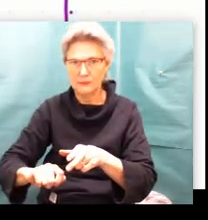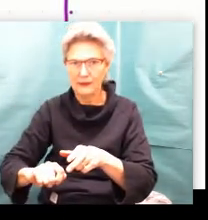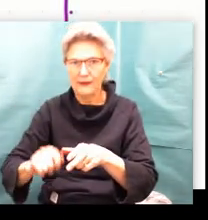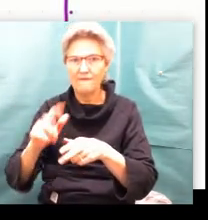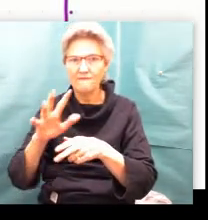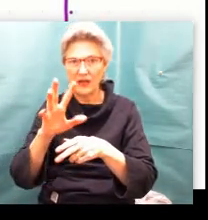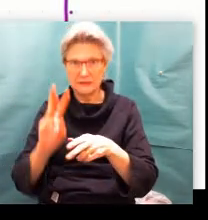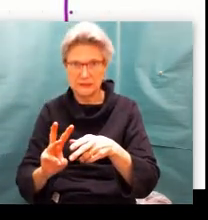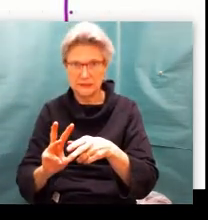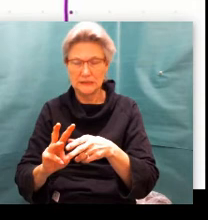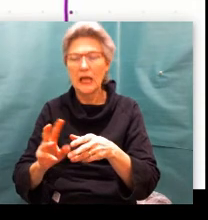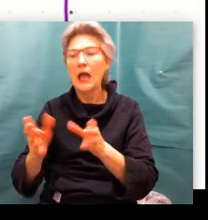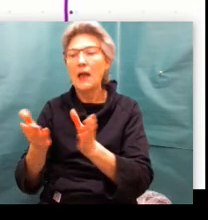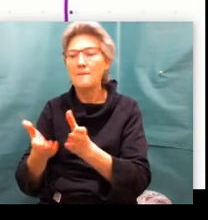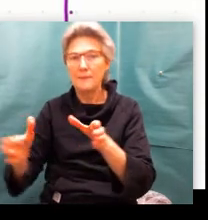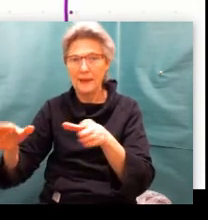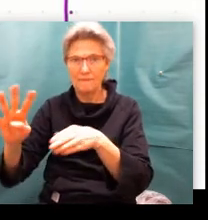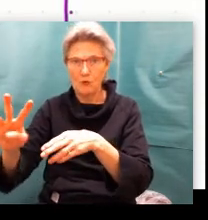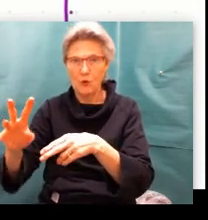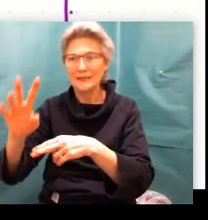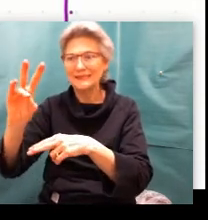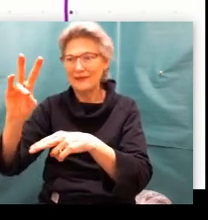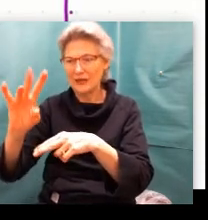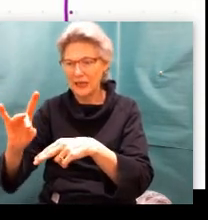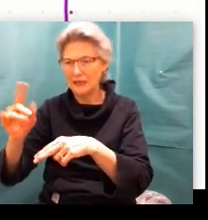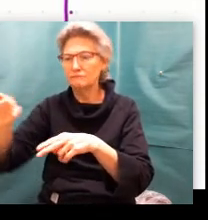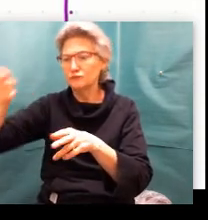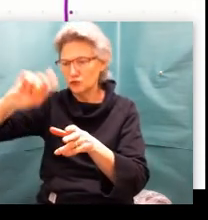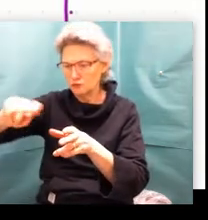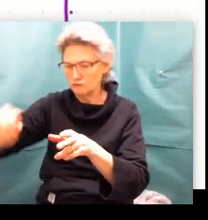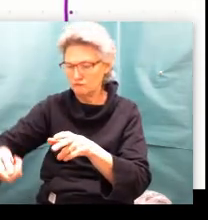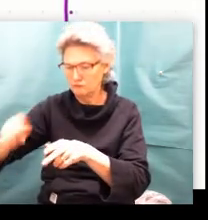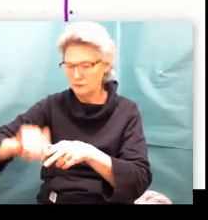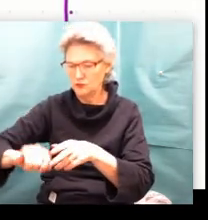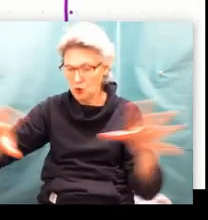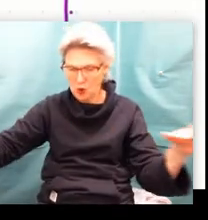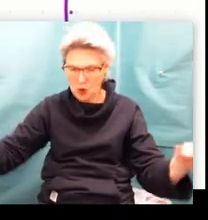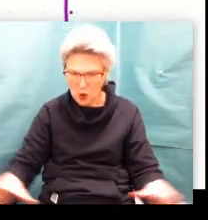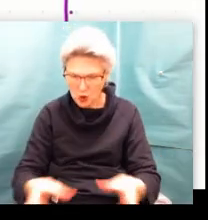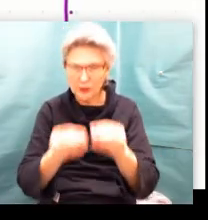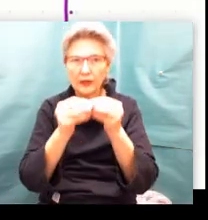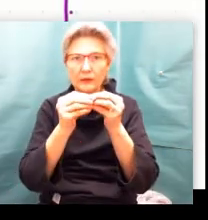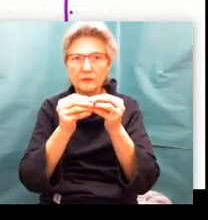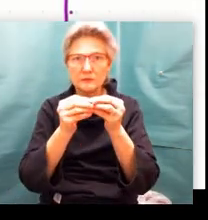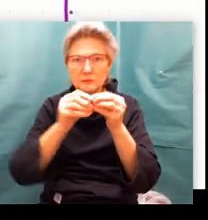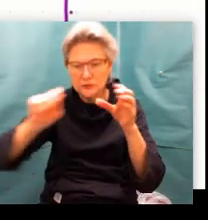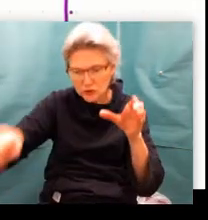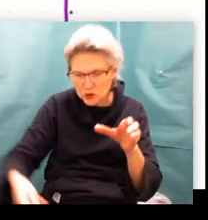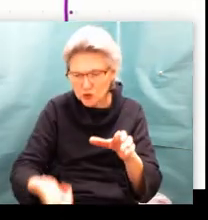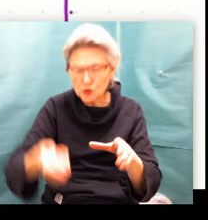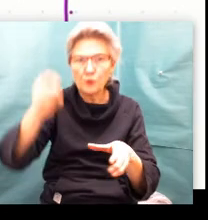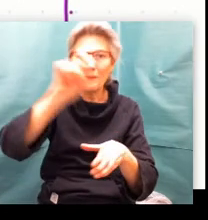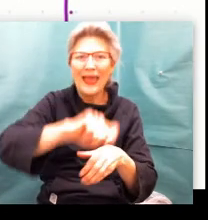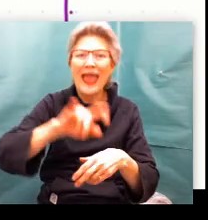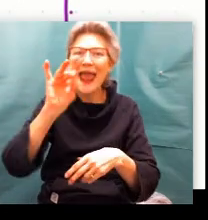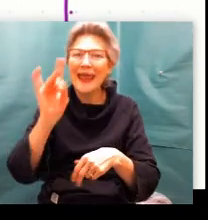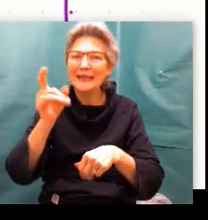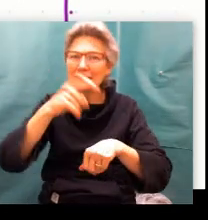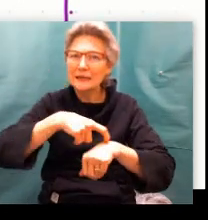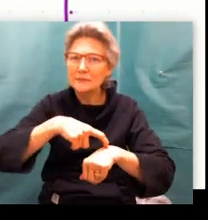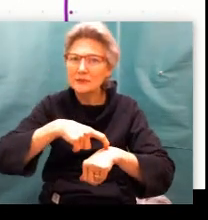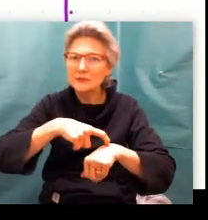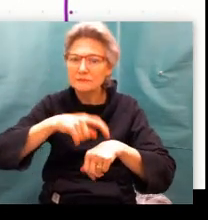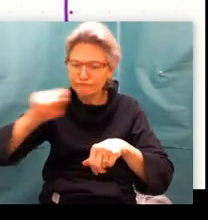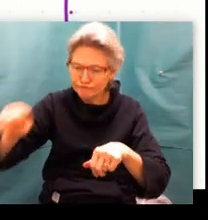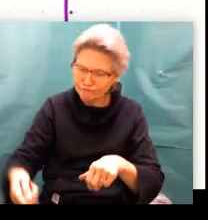5, 6, and pan 4 is 7, 8. So in total, she should be doing 8 scoops